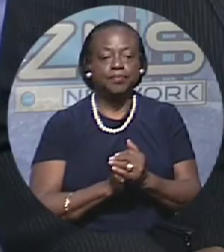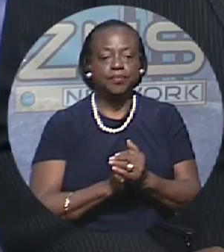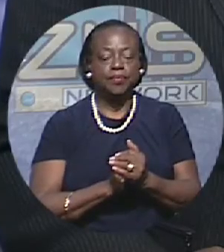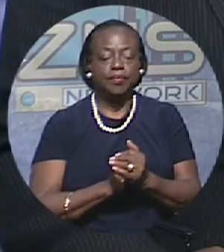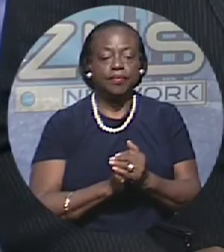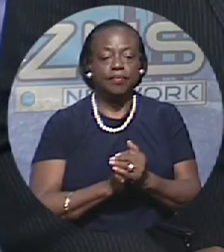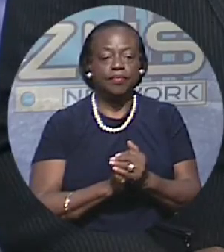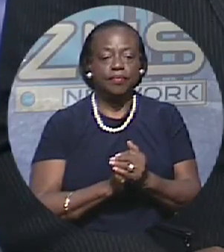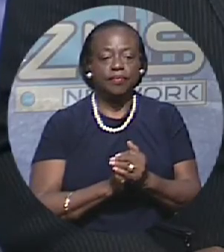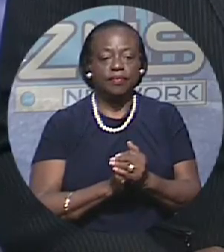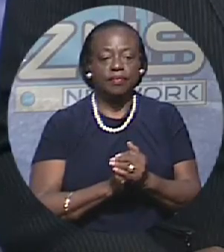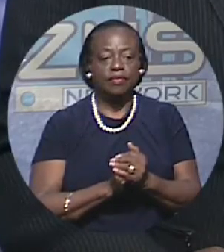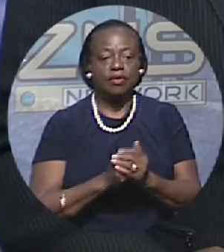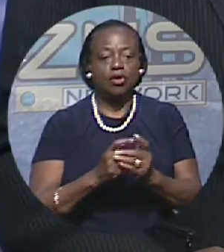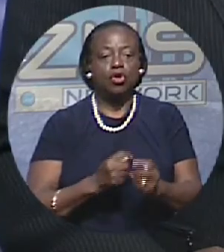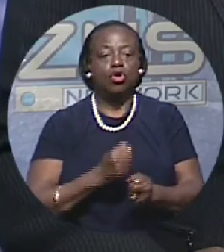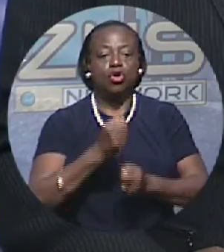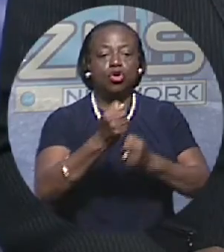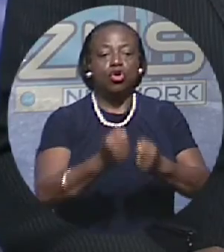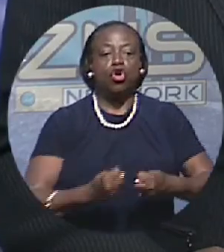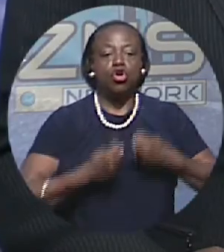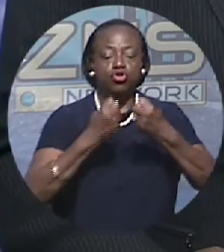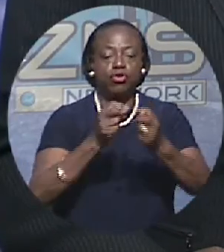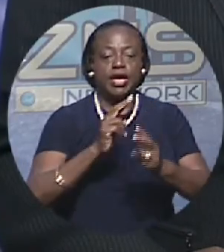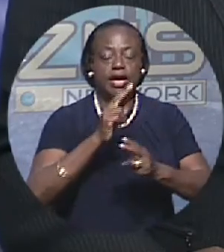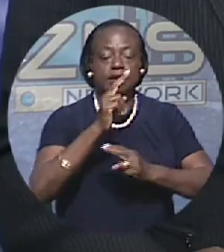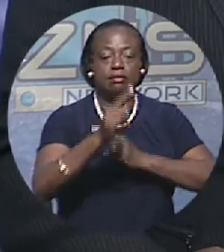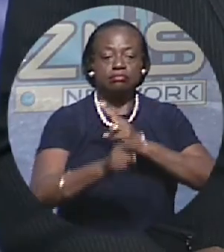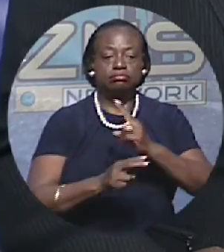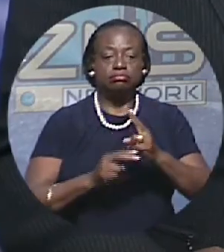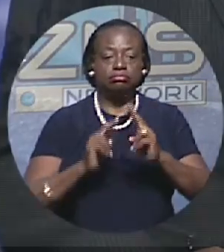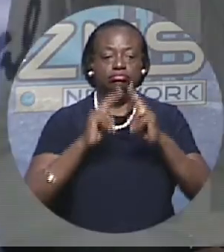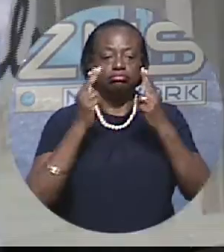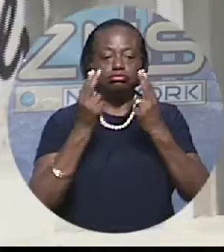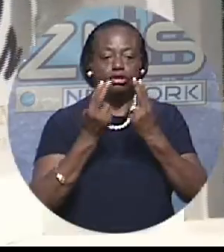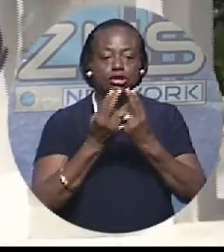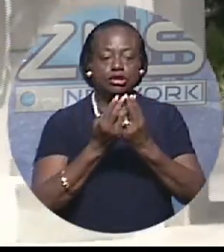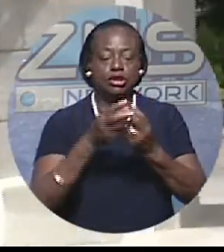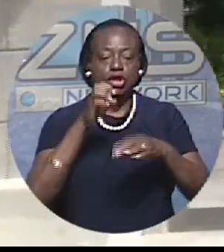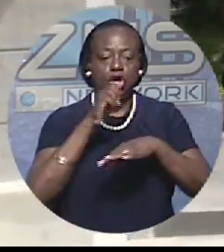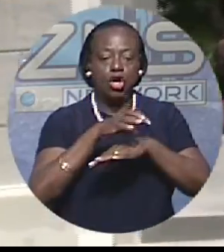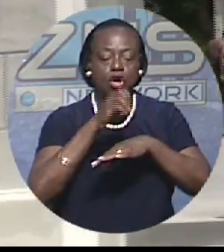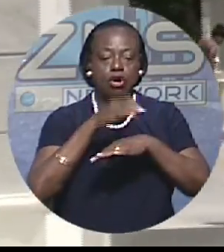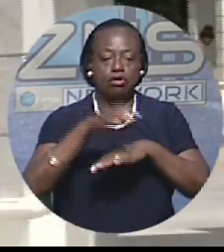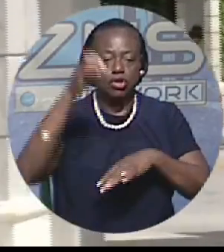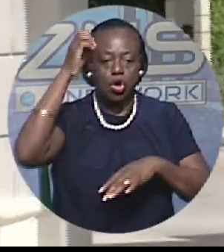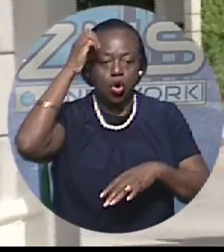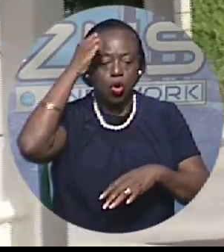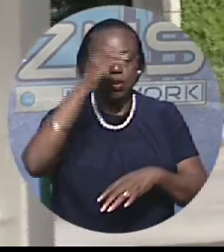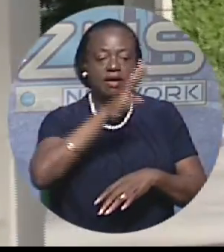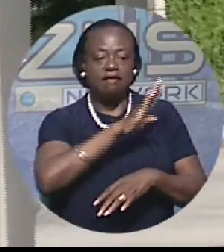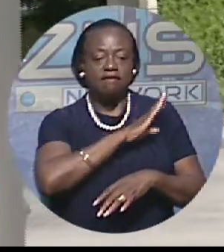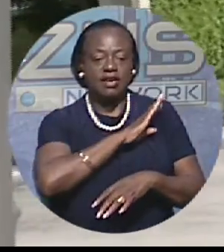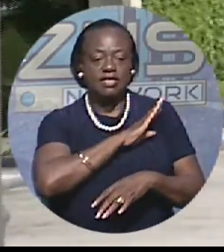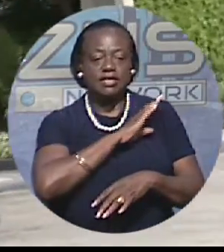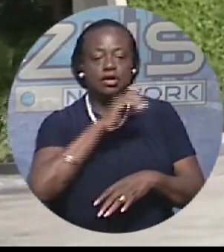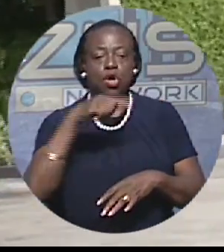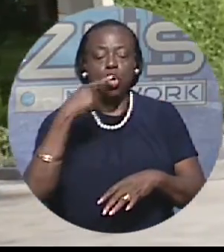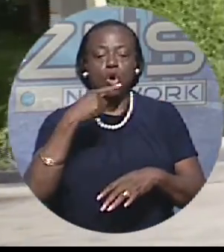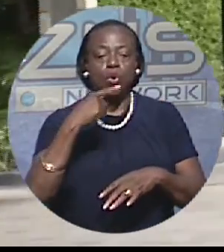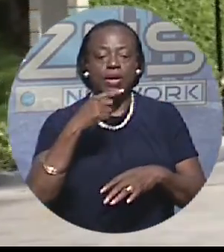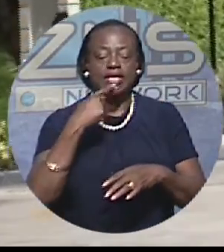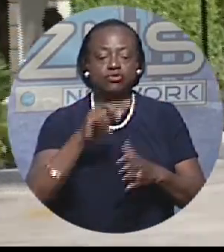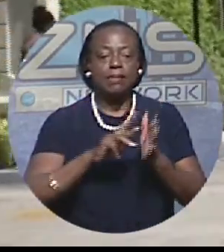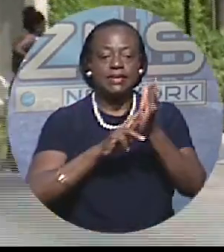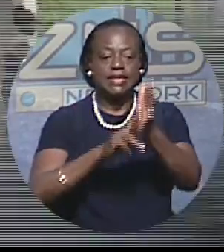Now to labor news this Wednesday. Trade Union Congress President Obie Ferguson, who is also the attorney representing employees who were terminated from Sandals Royal Bahamian Resort